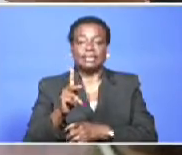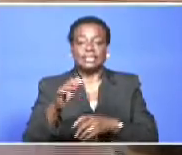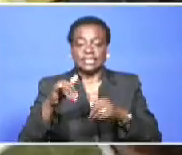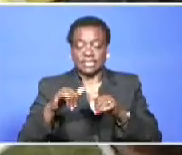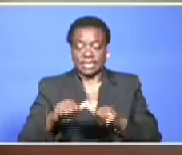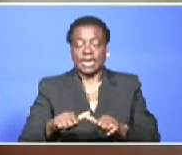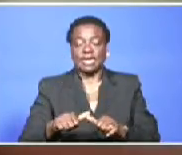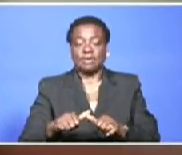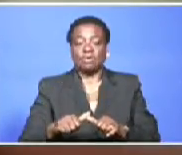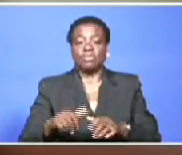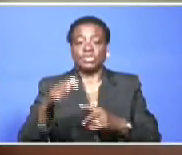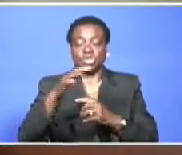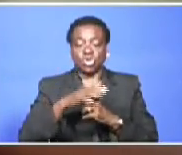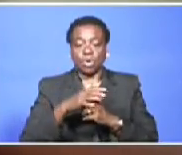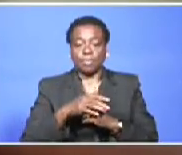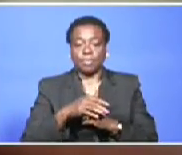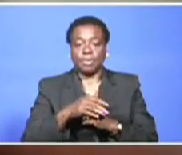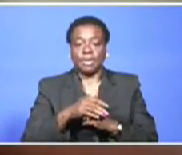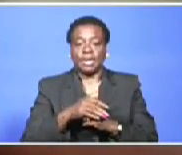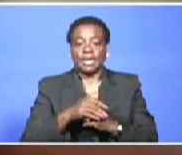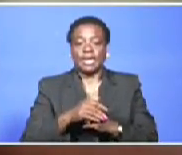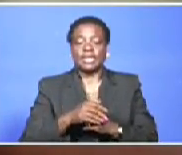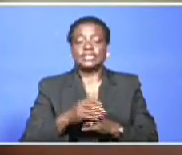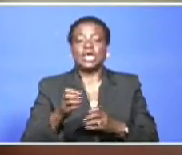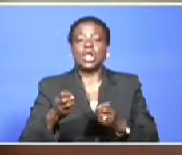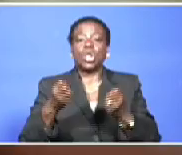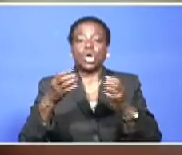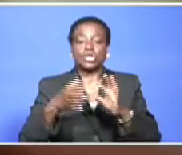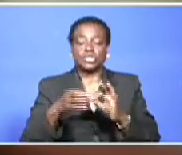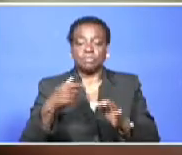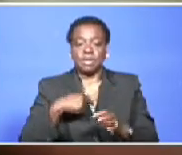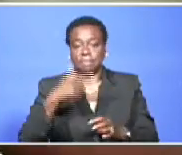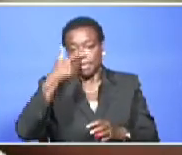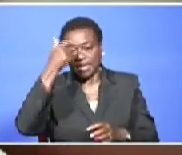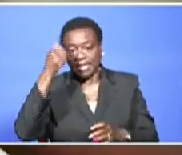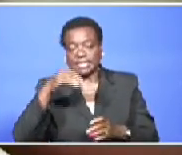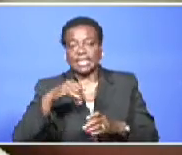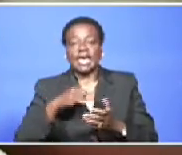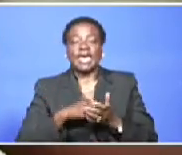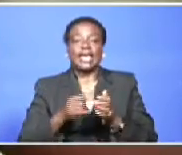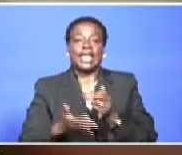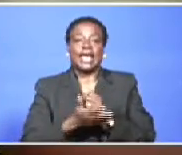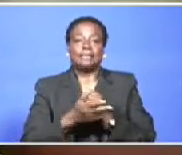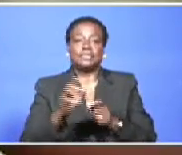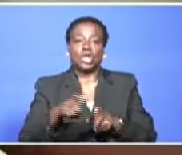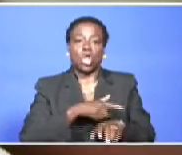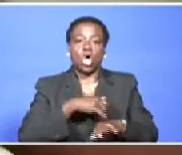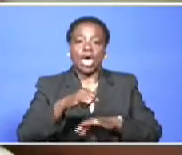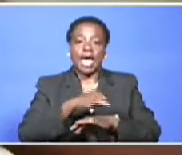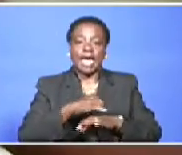three anyway. It's a whole lot to me because it's helping Long Island folks out with their fundraising. So